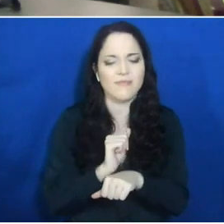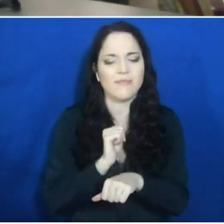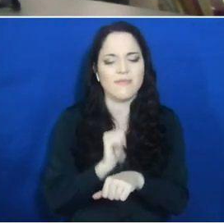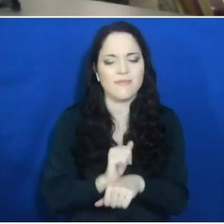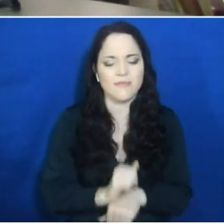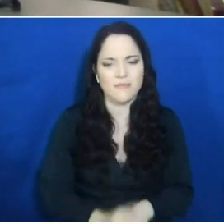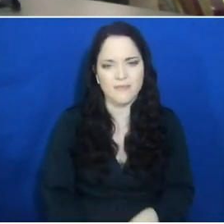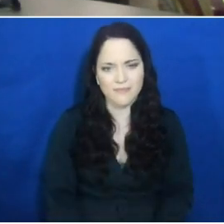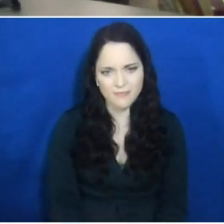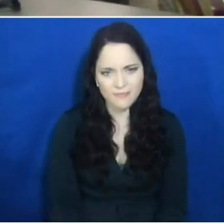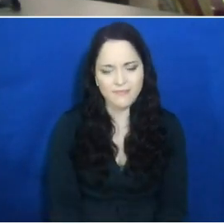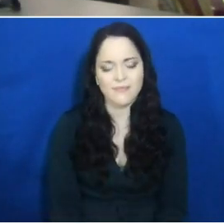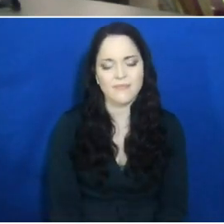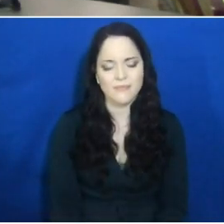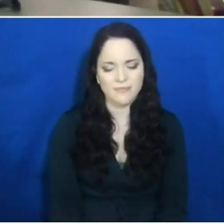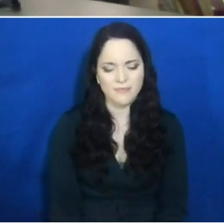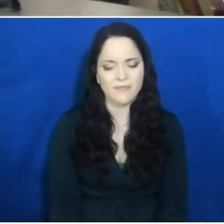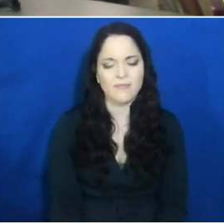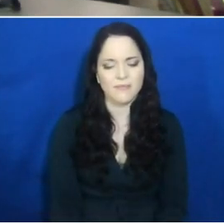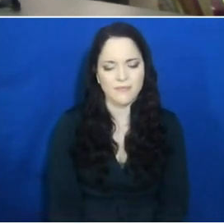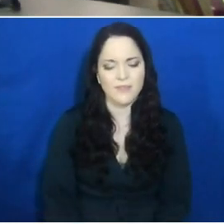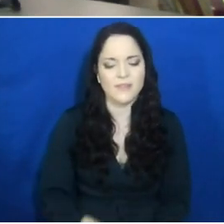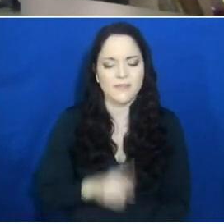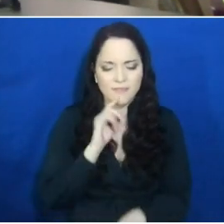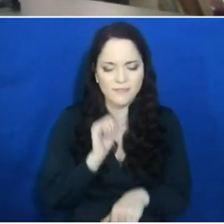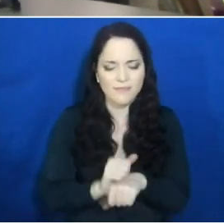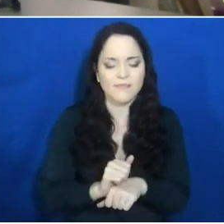Forgiveness. Forgiveness.